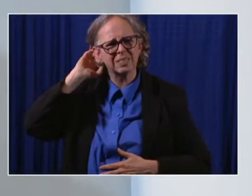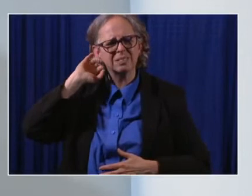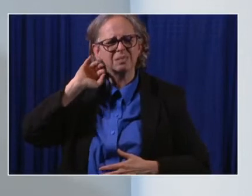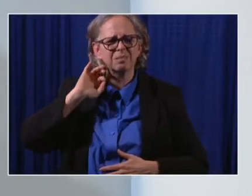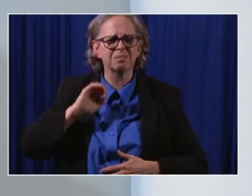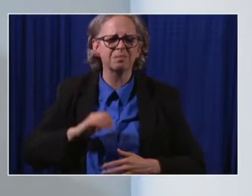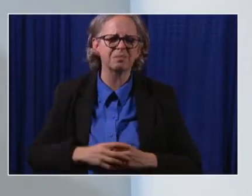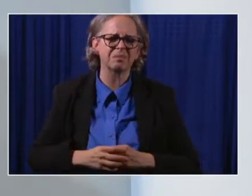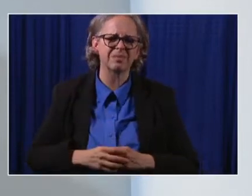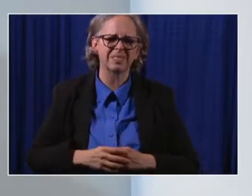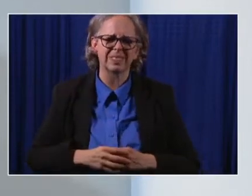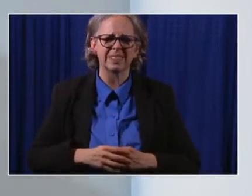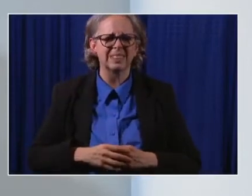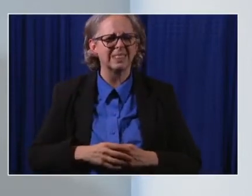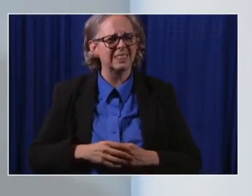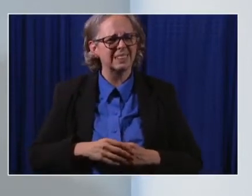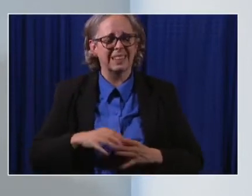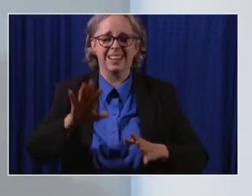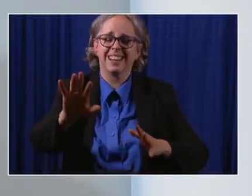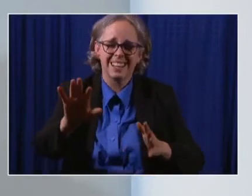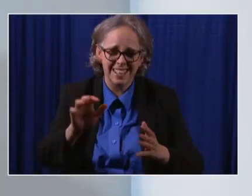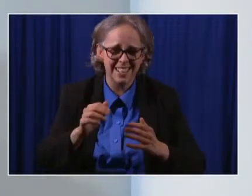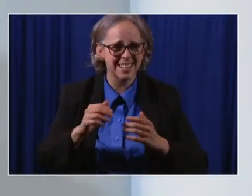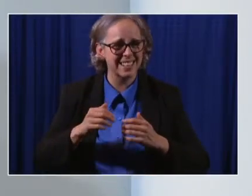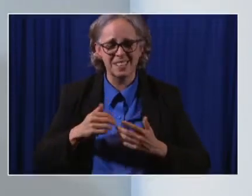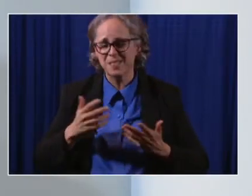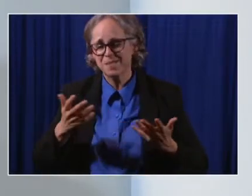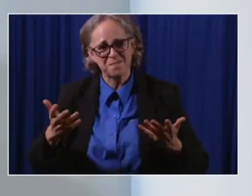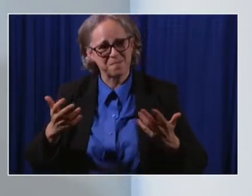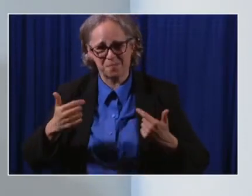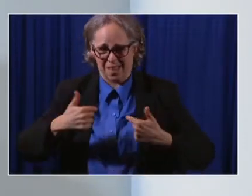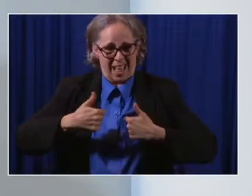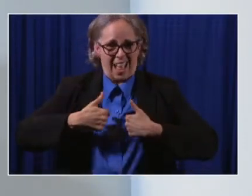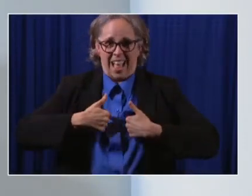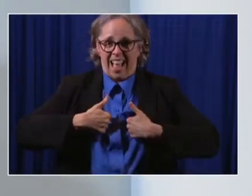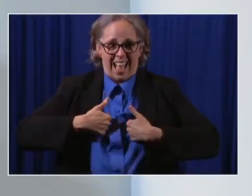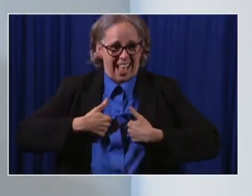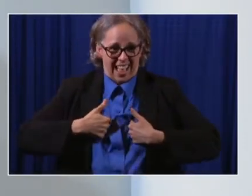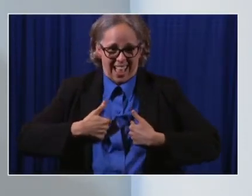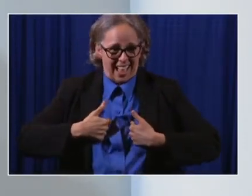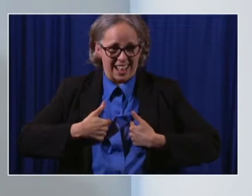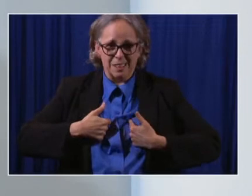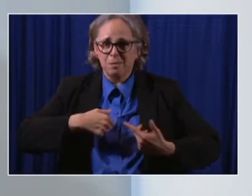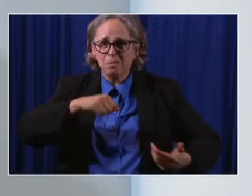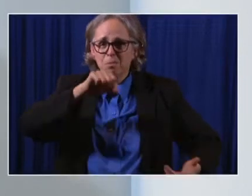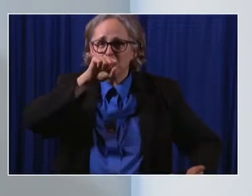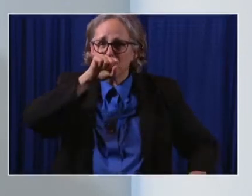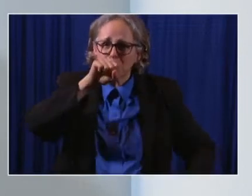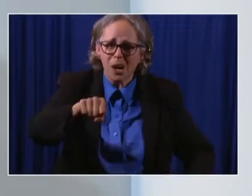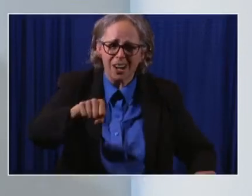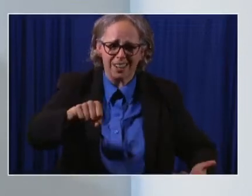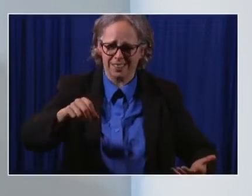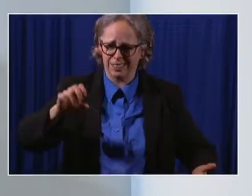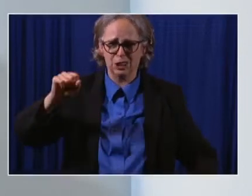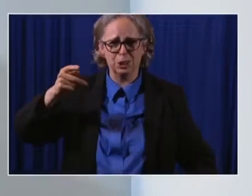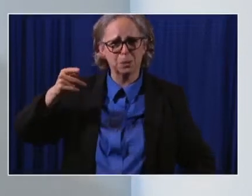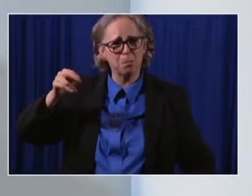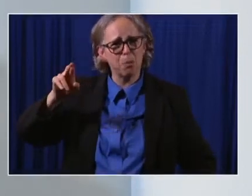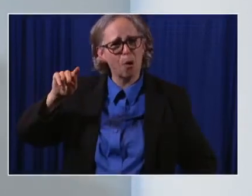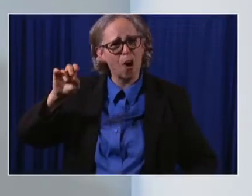as the governor alluded, there's nobody in Ohio that I think wants to get this accomplished more than I